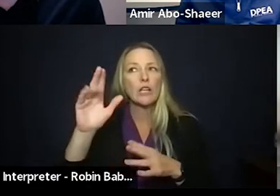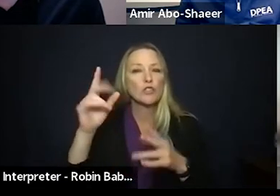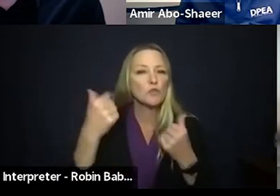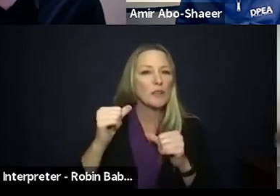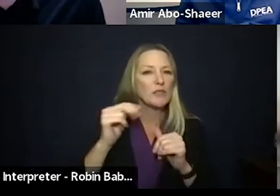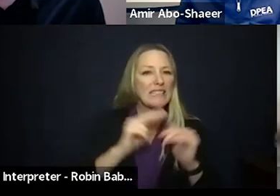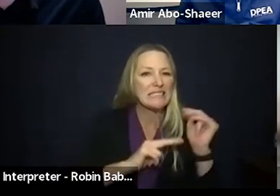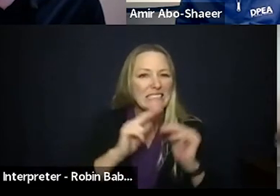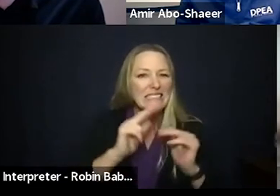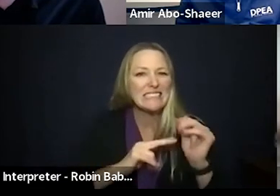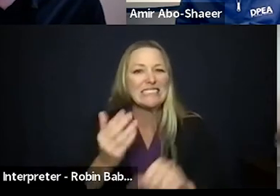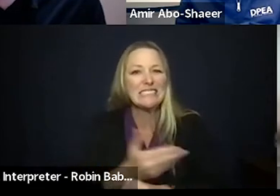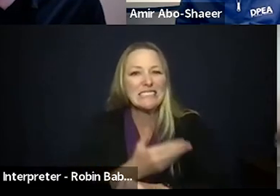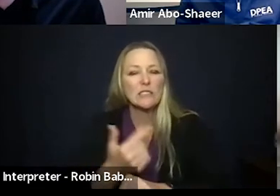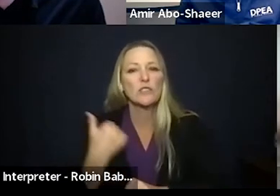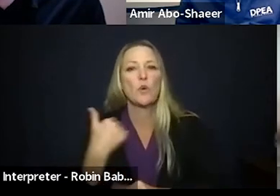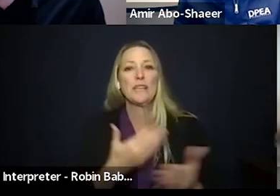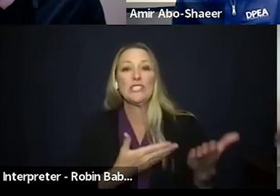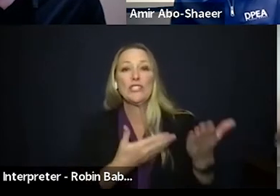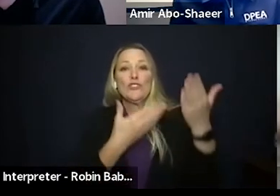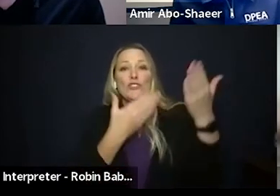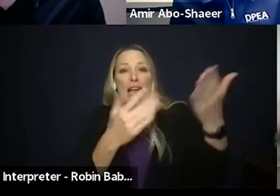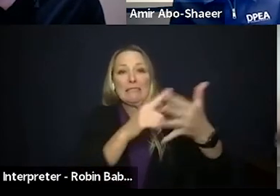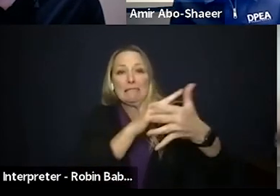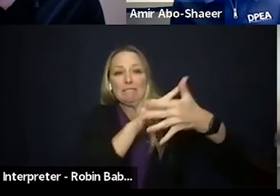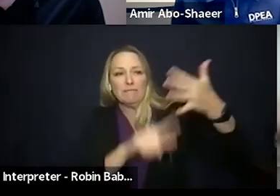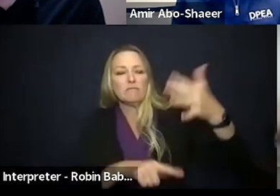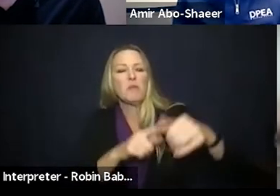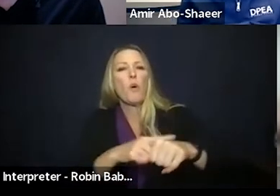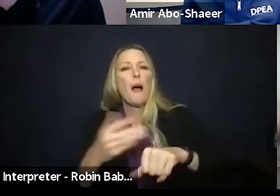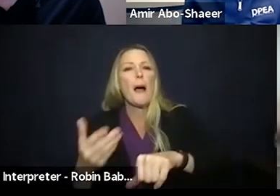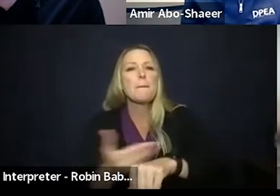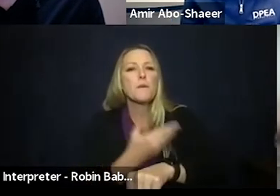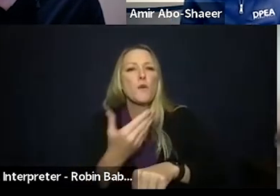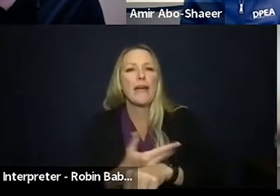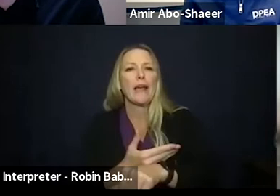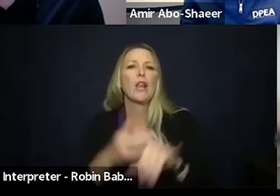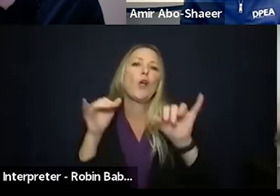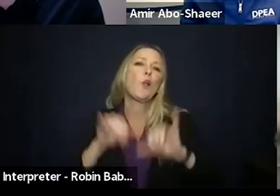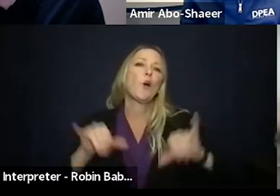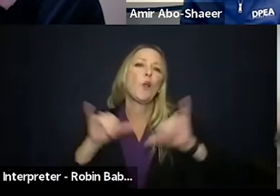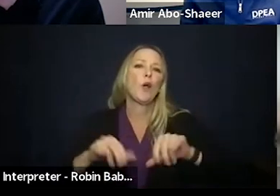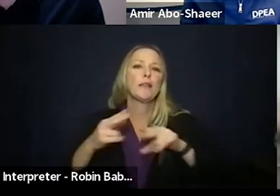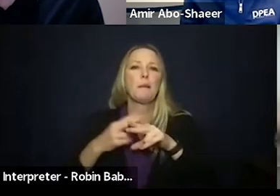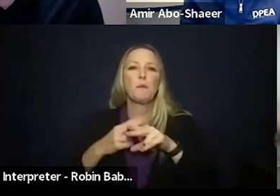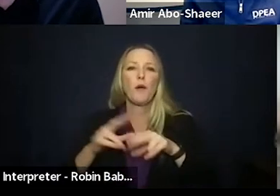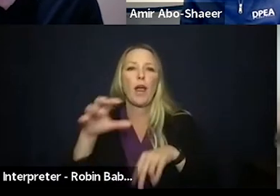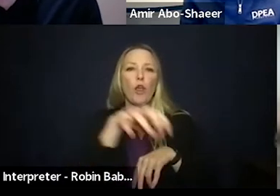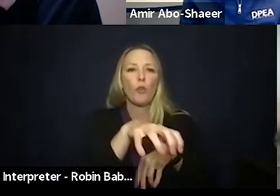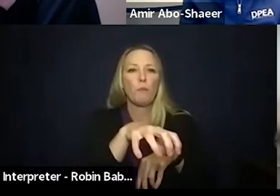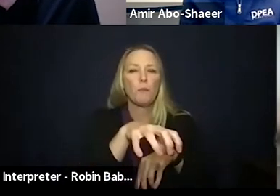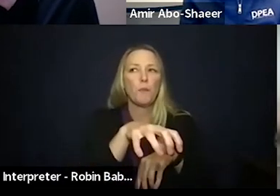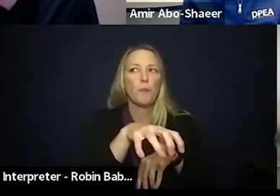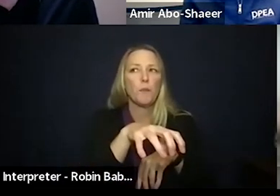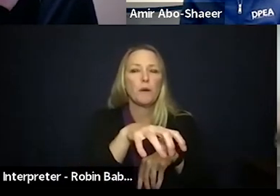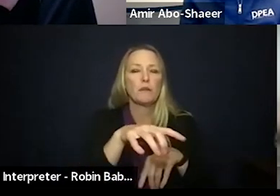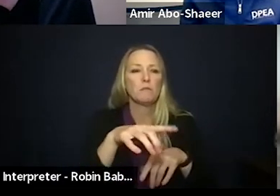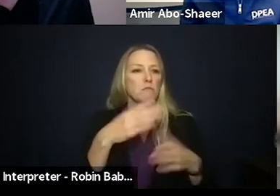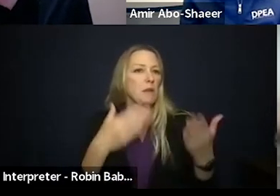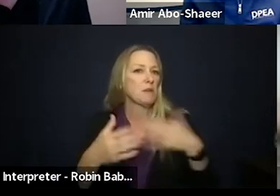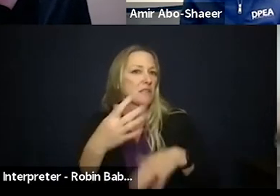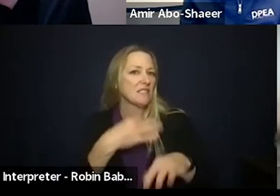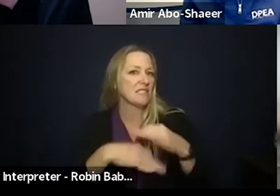ideas we propose the idea of upgrading the project plan from standard portable classrooms to perhaps a modern